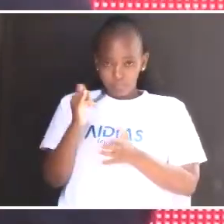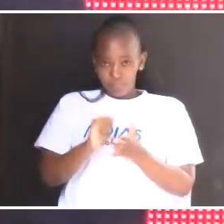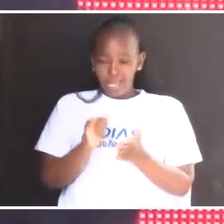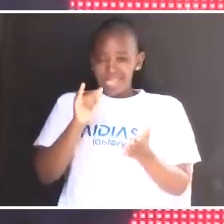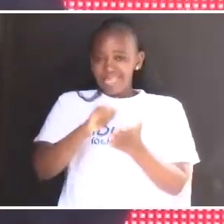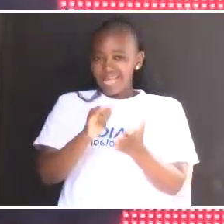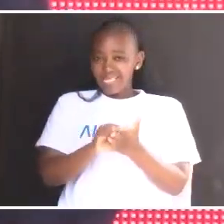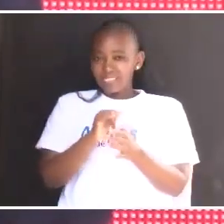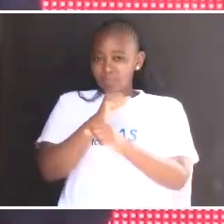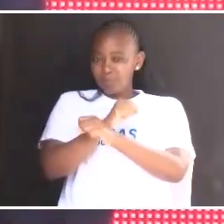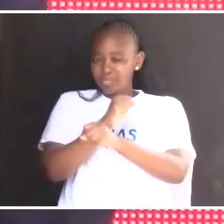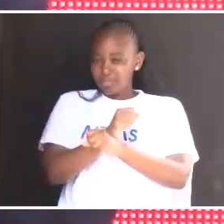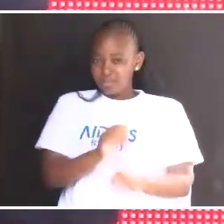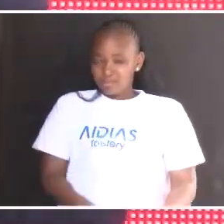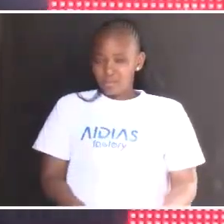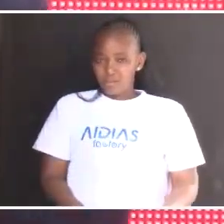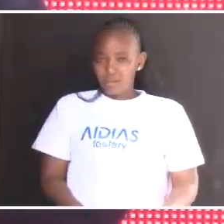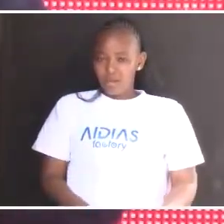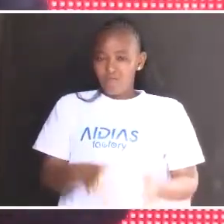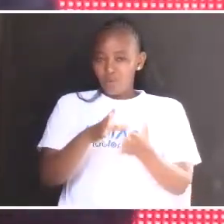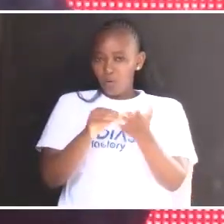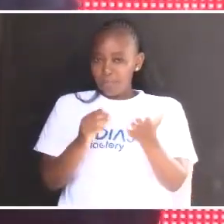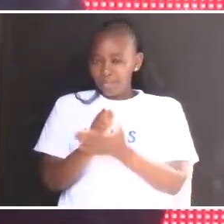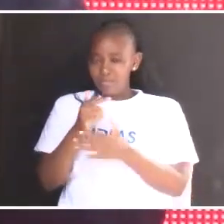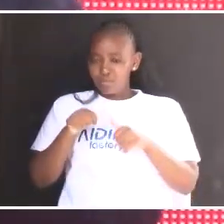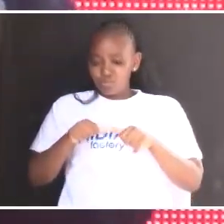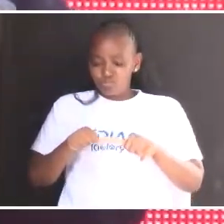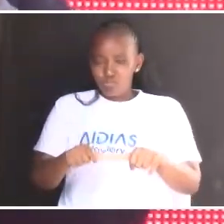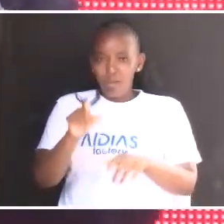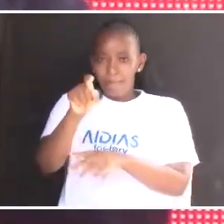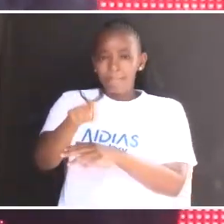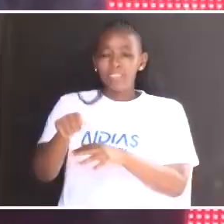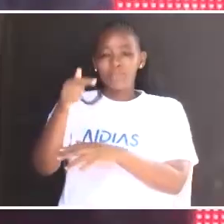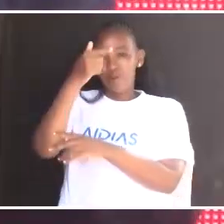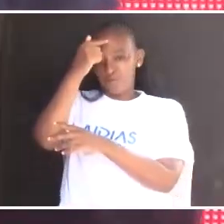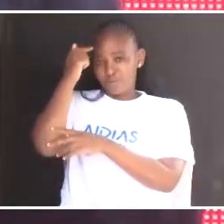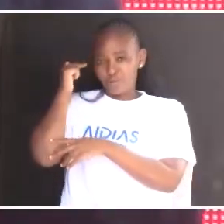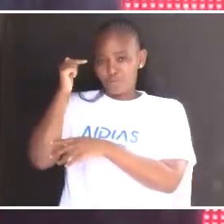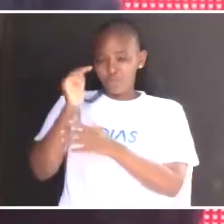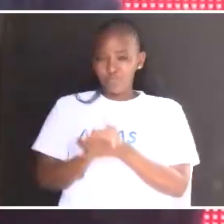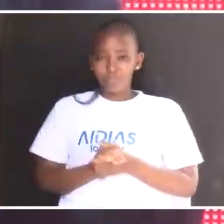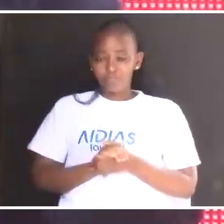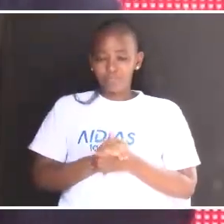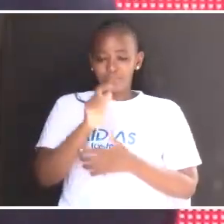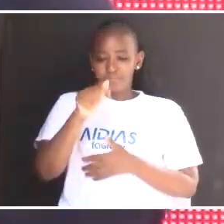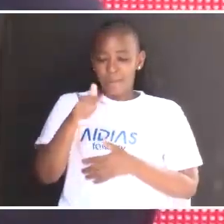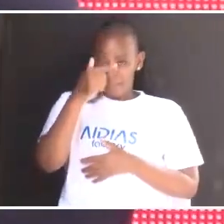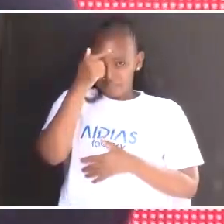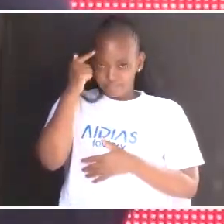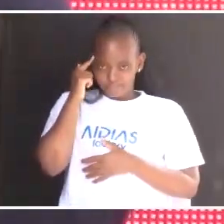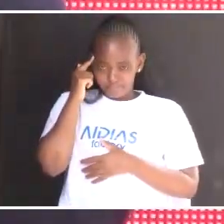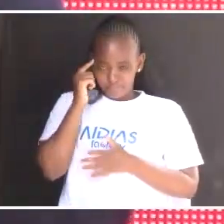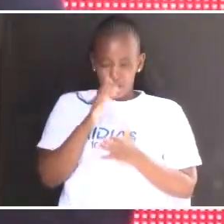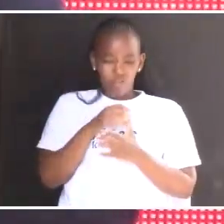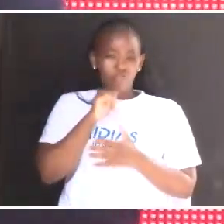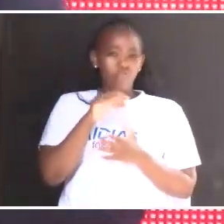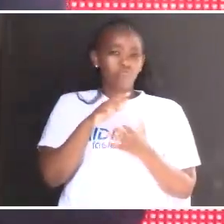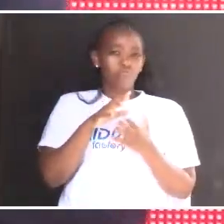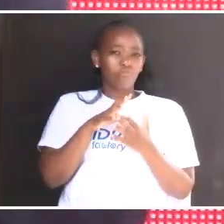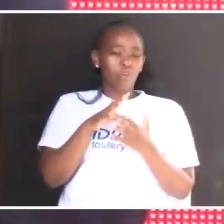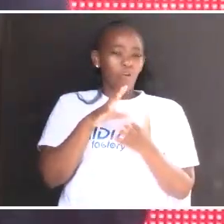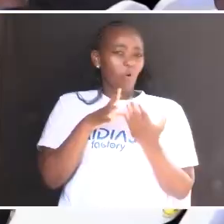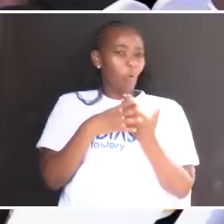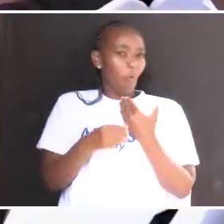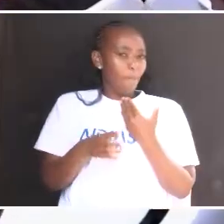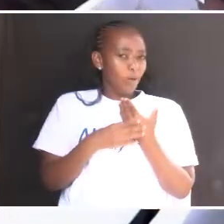that is protected. So for copyright to exist, it has to be original. Lazima ikuwe si copied. You should not